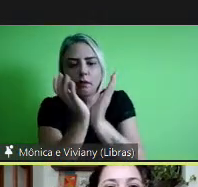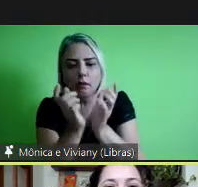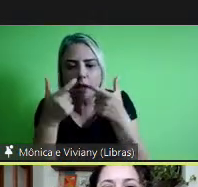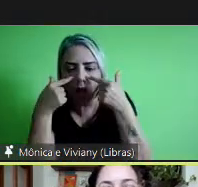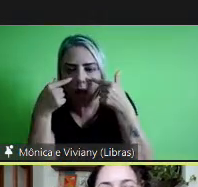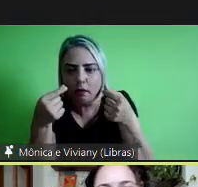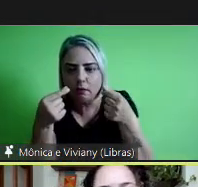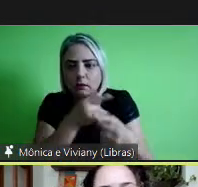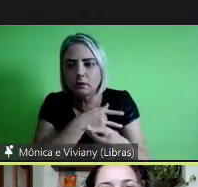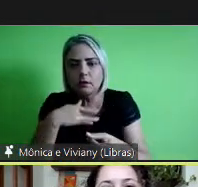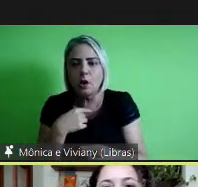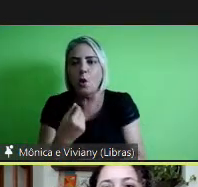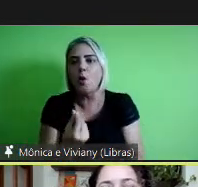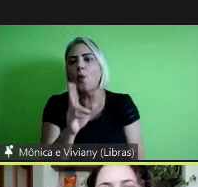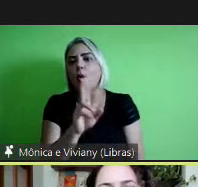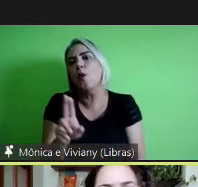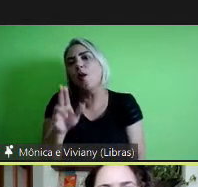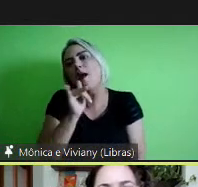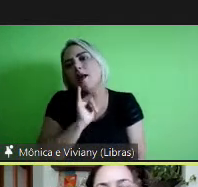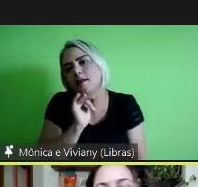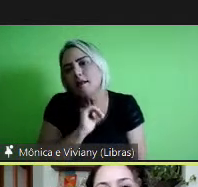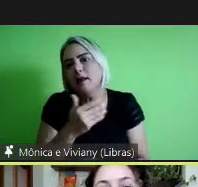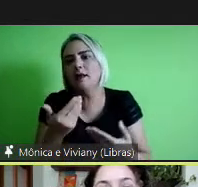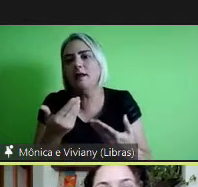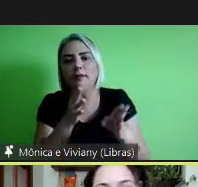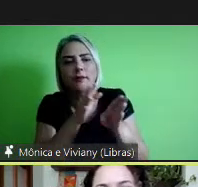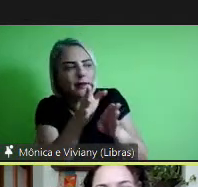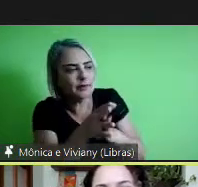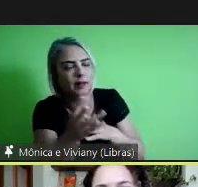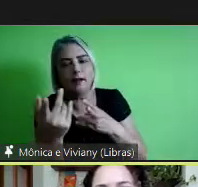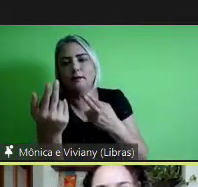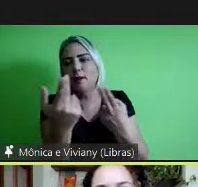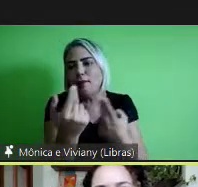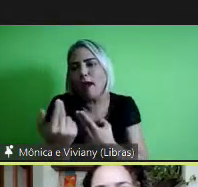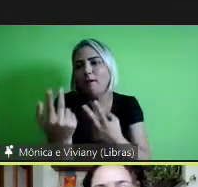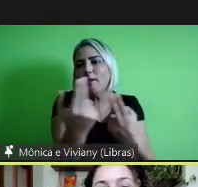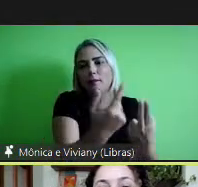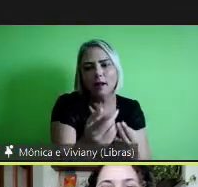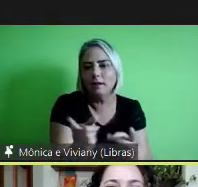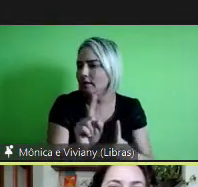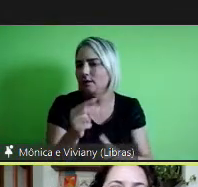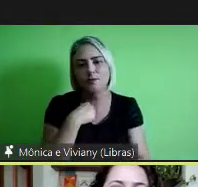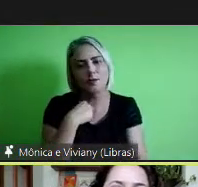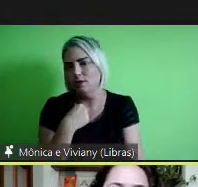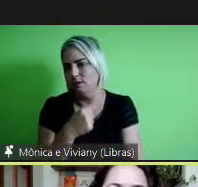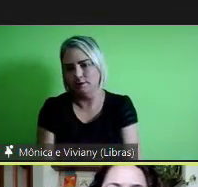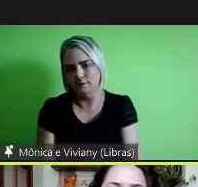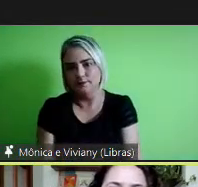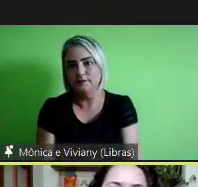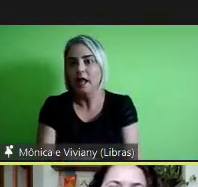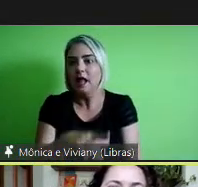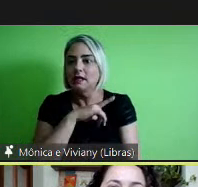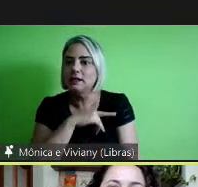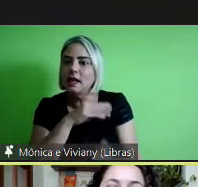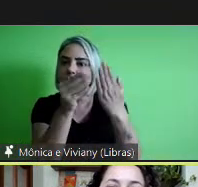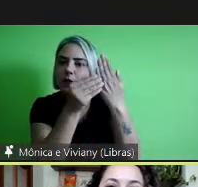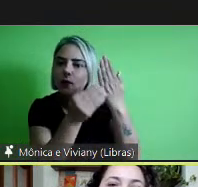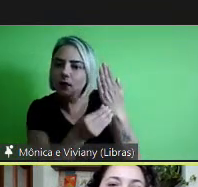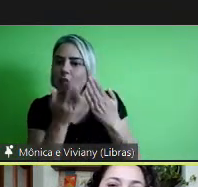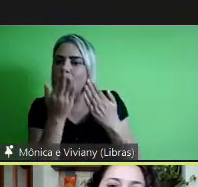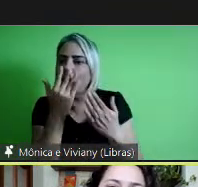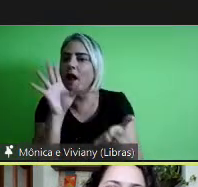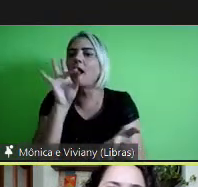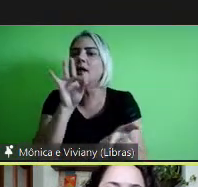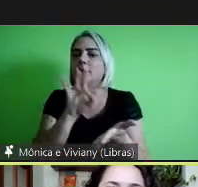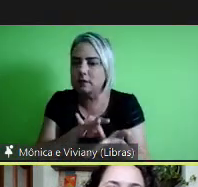to standardize this and so that all the primary healthcare teams will use the same information and the same